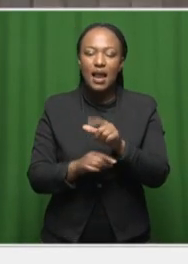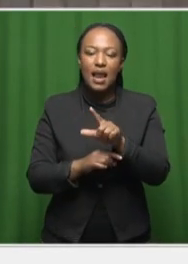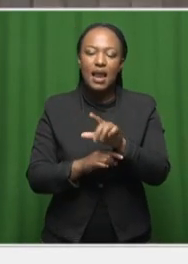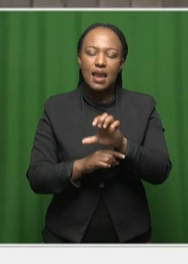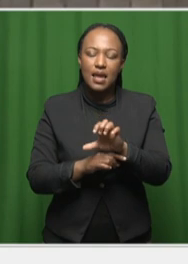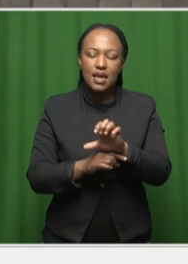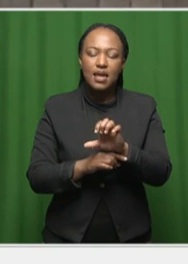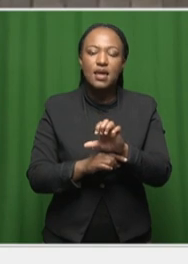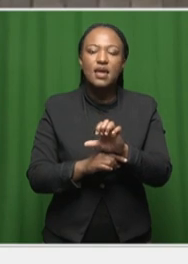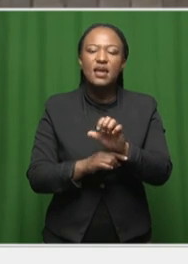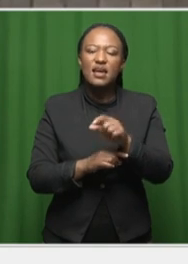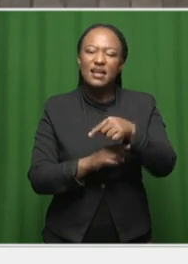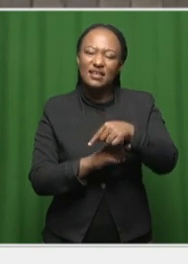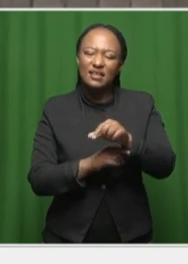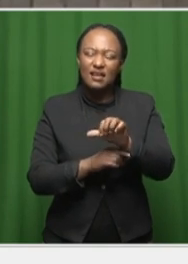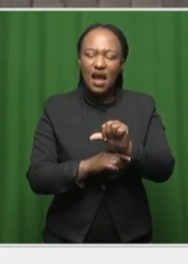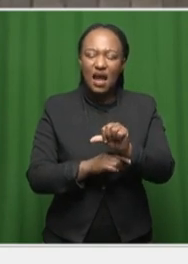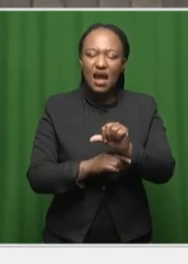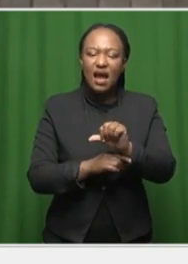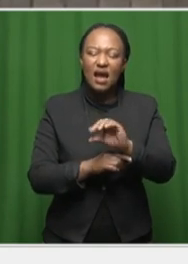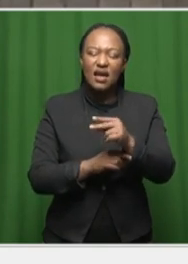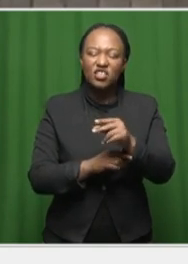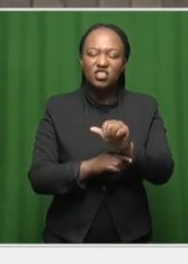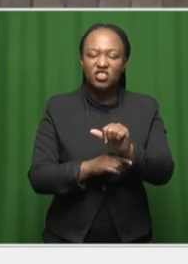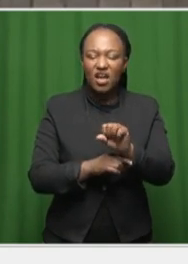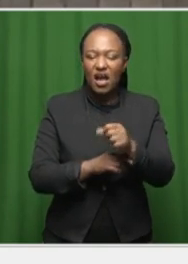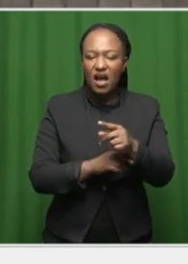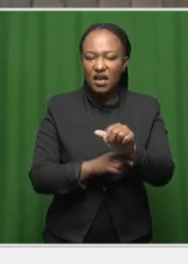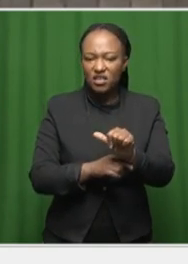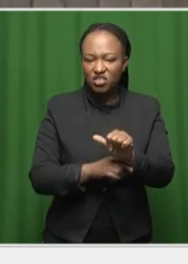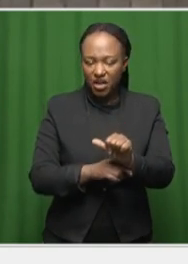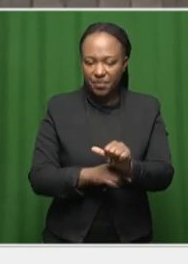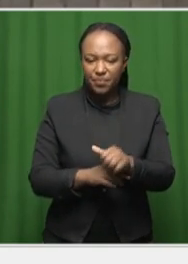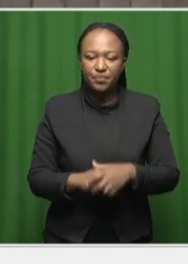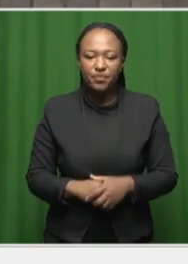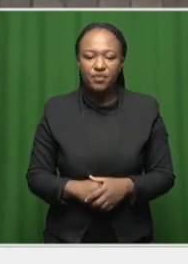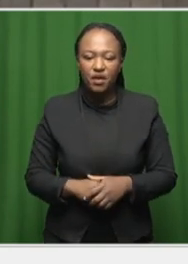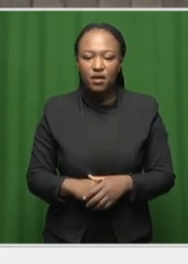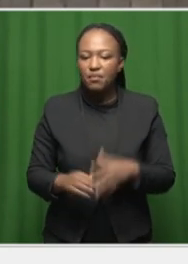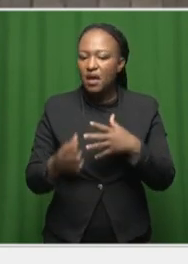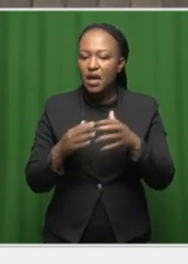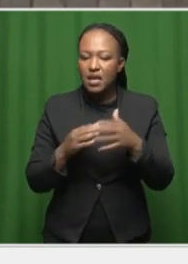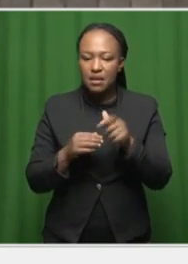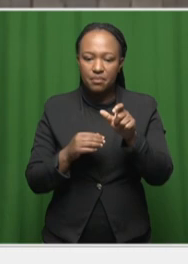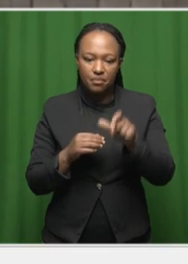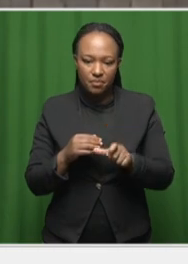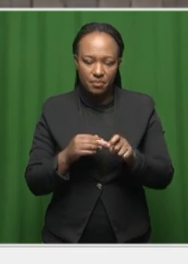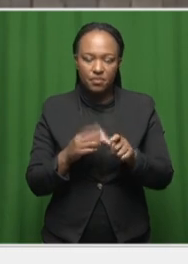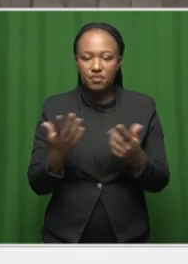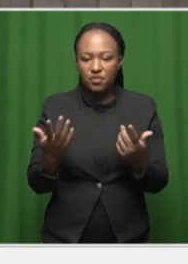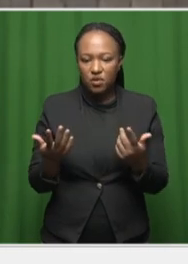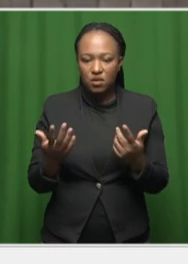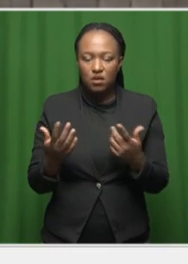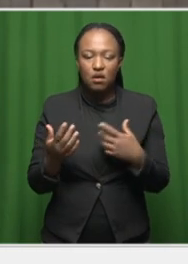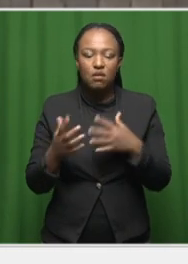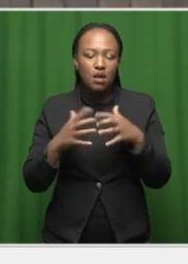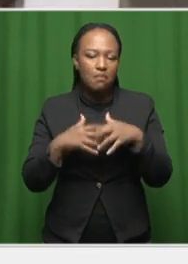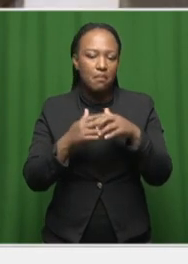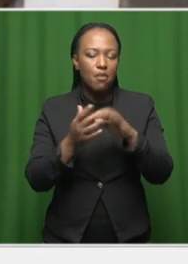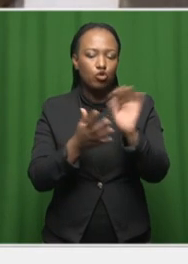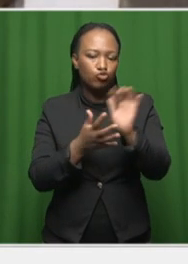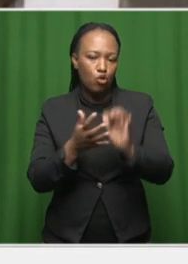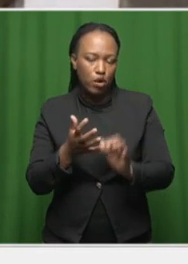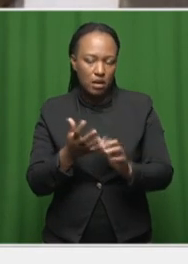of 125,000 that will be given to anybody who can come up with a story about